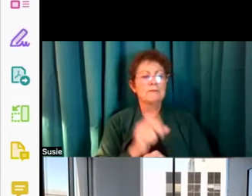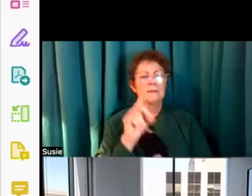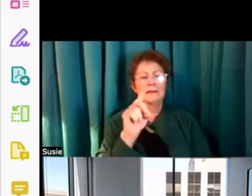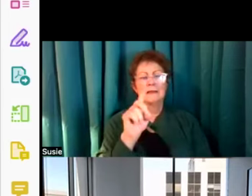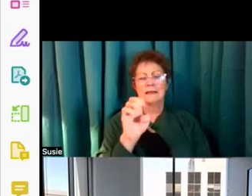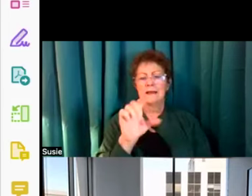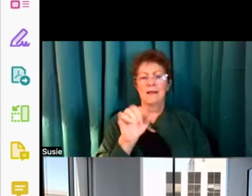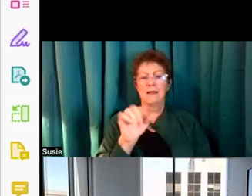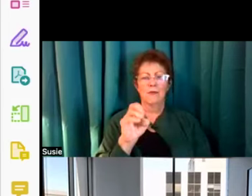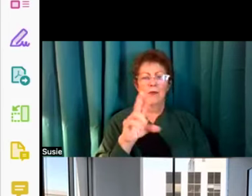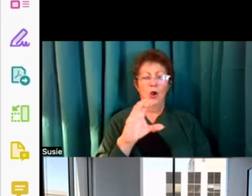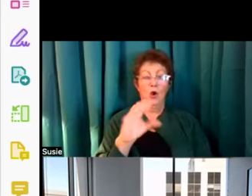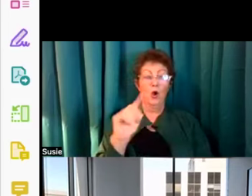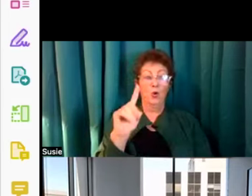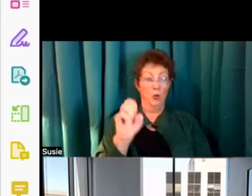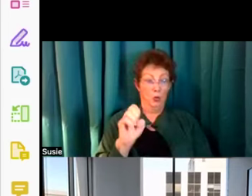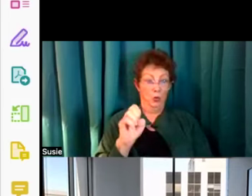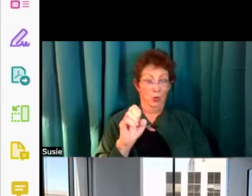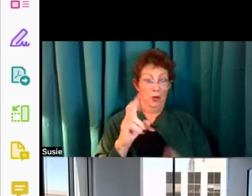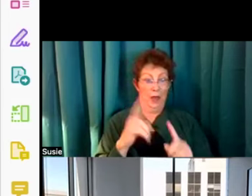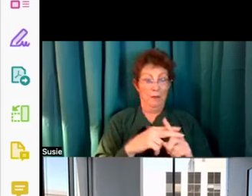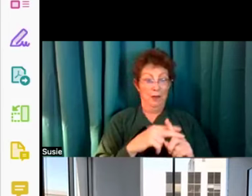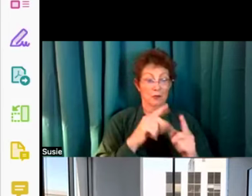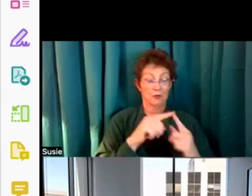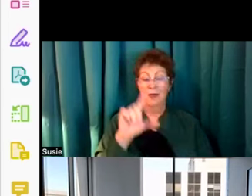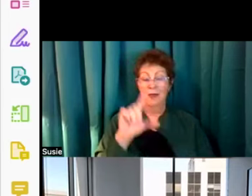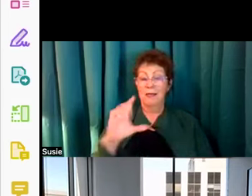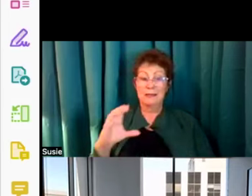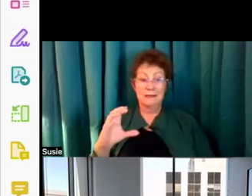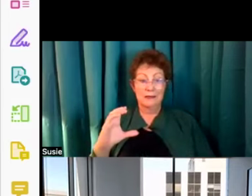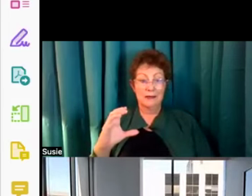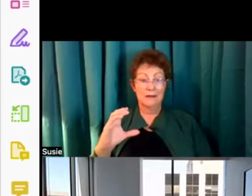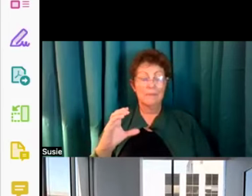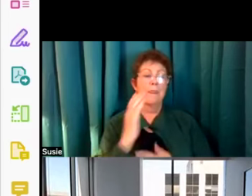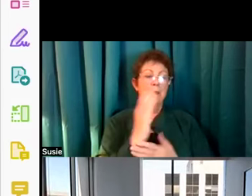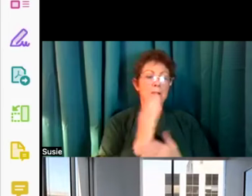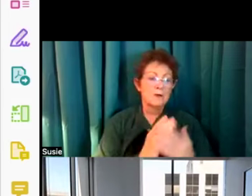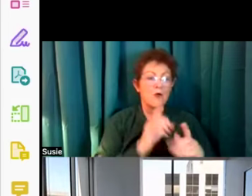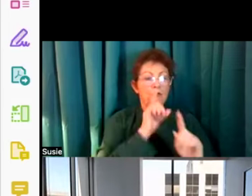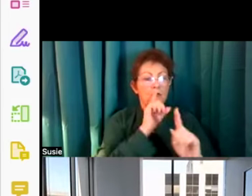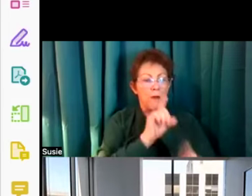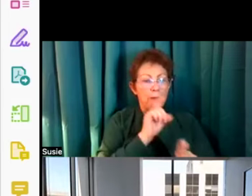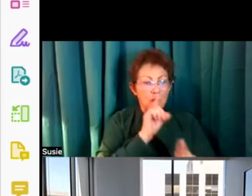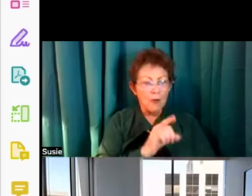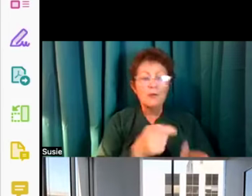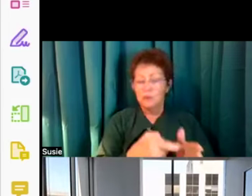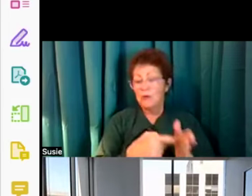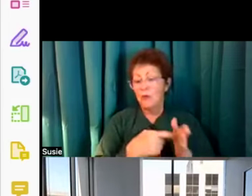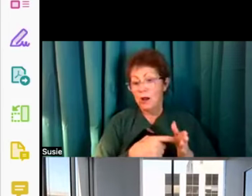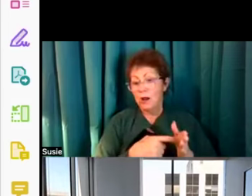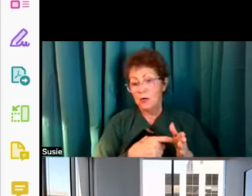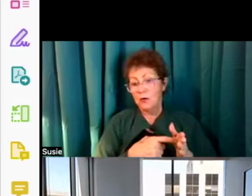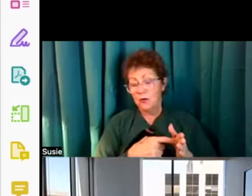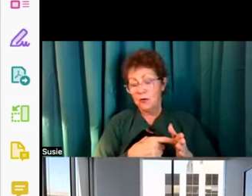Delaware code that apply to the LLC, certain things like reporting, which is required